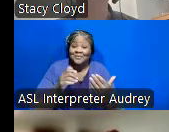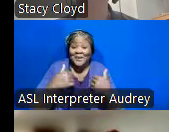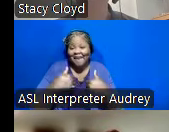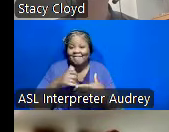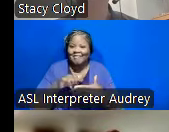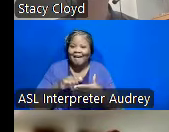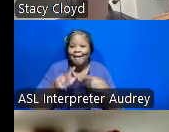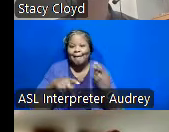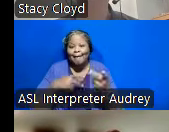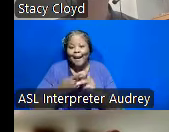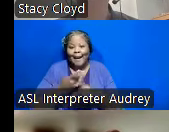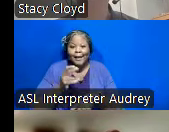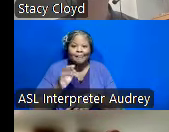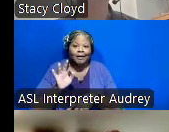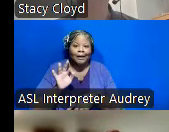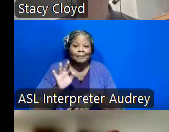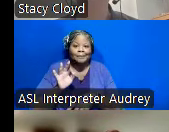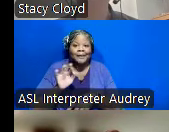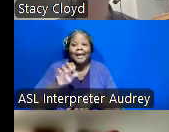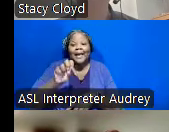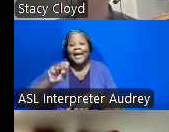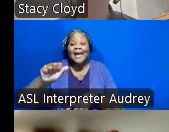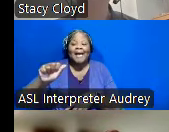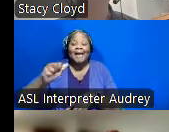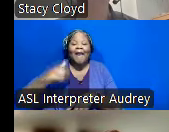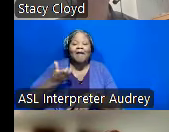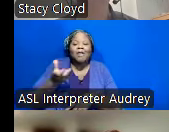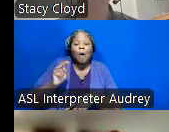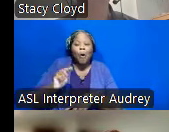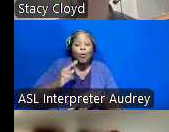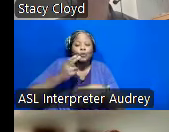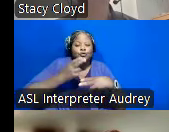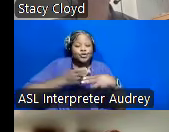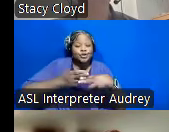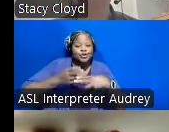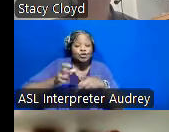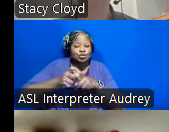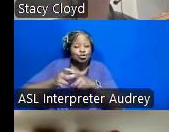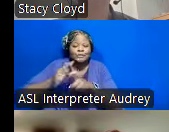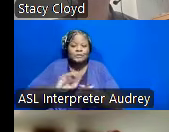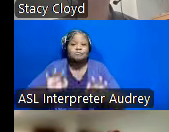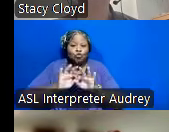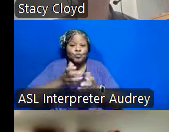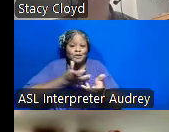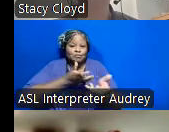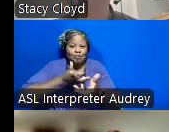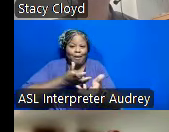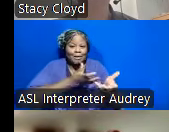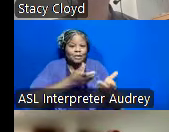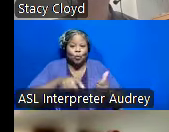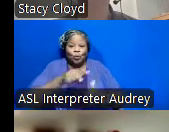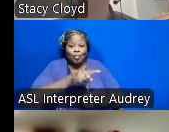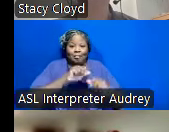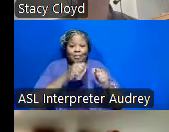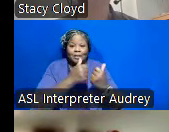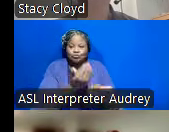of I think of SSA as having their own terminology, and it's really important when interacting with the agency to